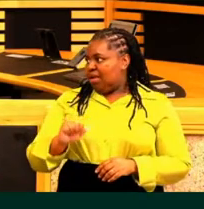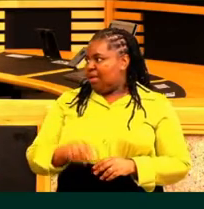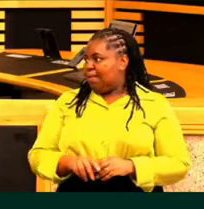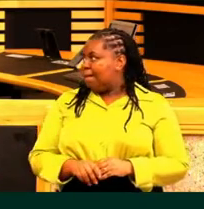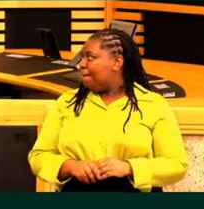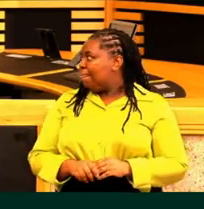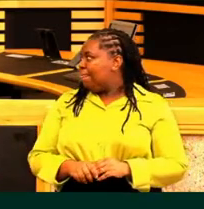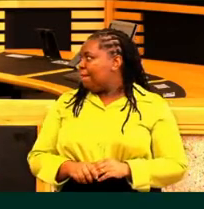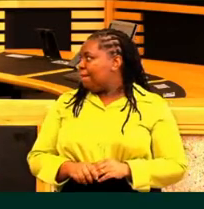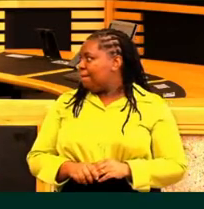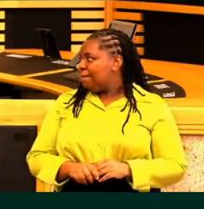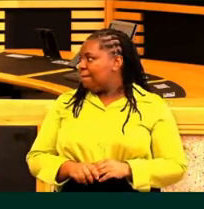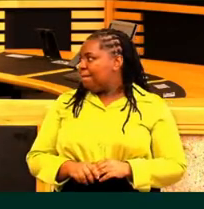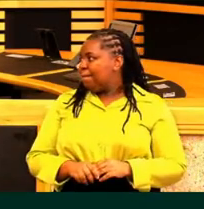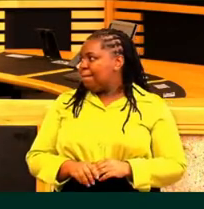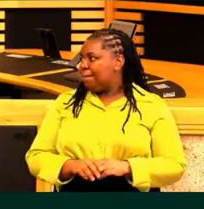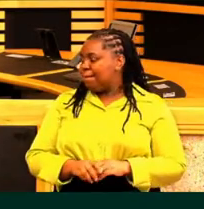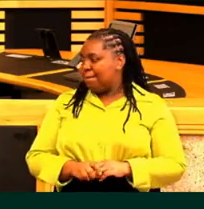right